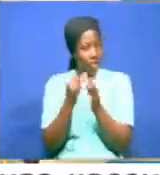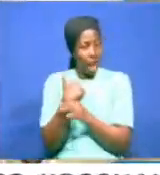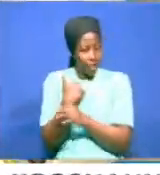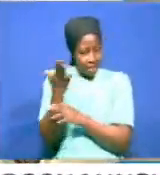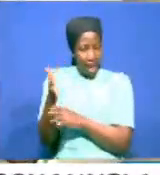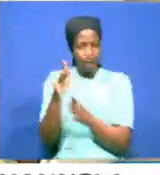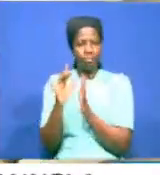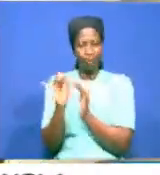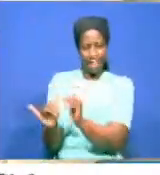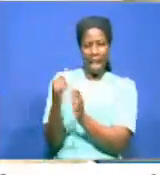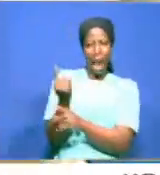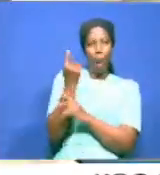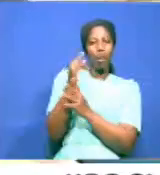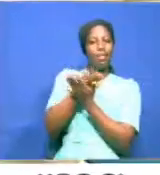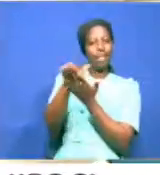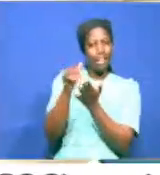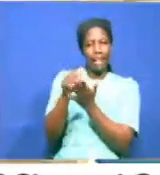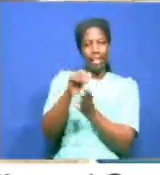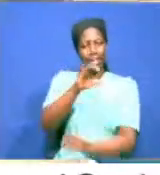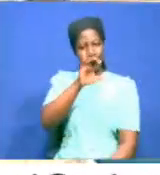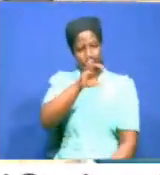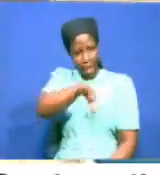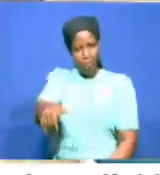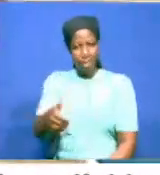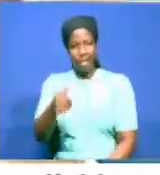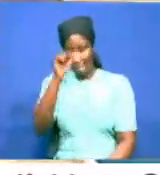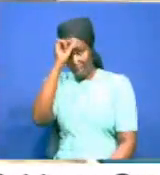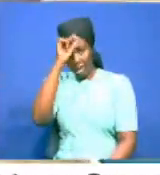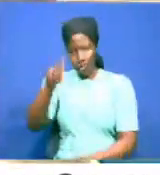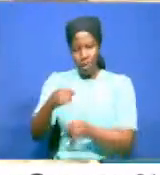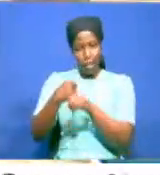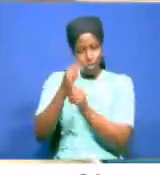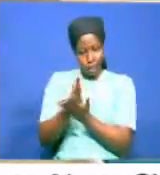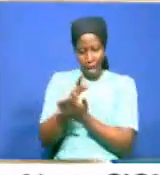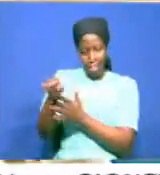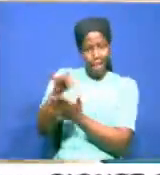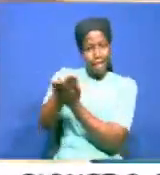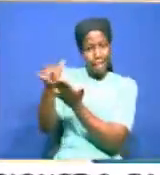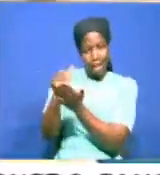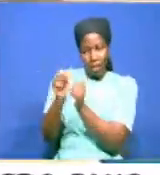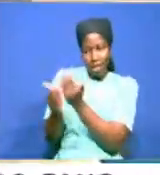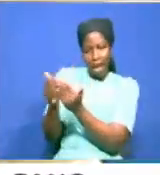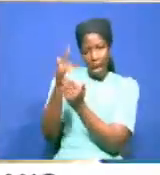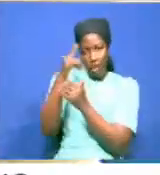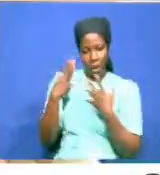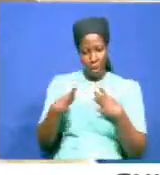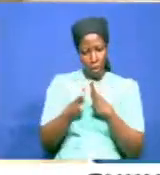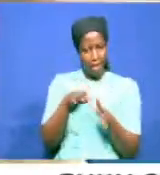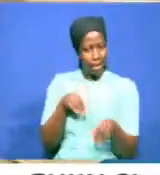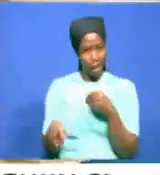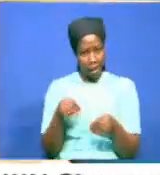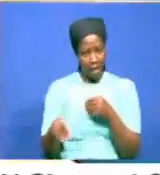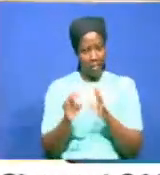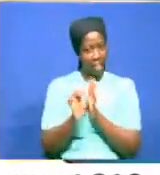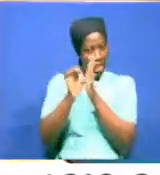let county executives ensure that their isolation centers that will cater for persons with disabilities, just in case they are quarantined. For